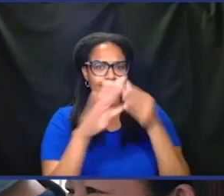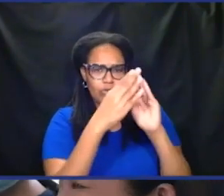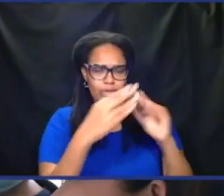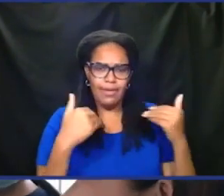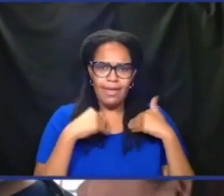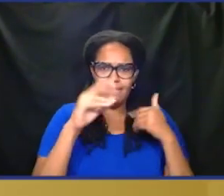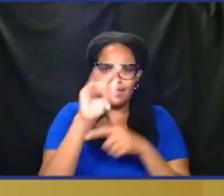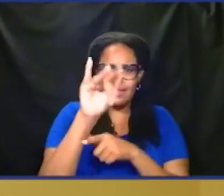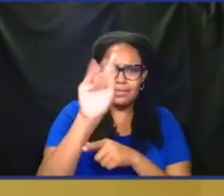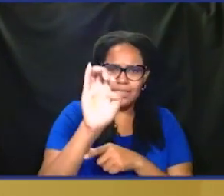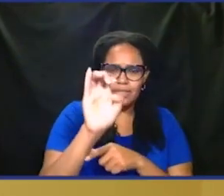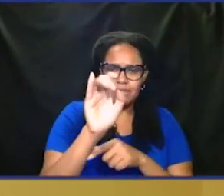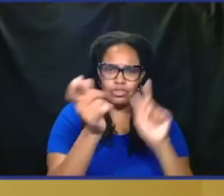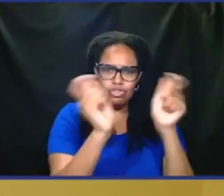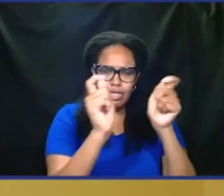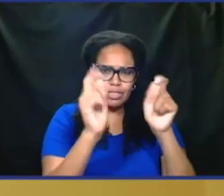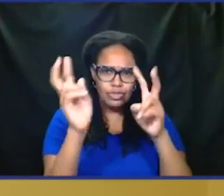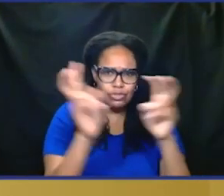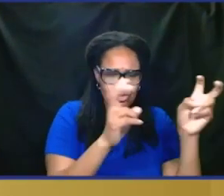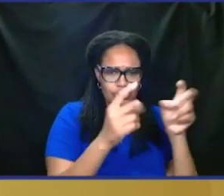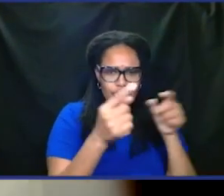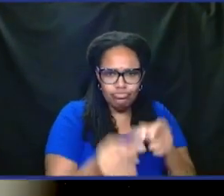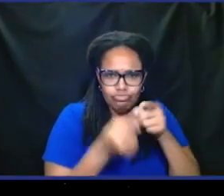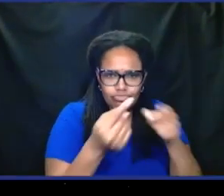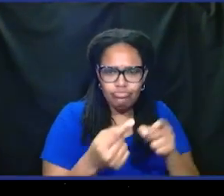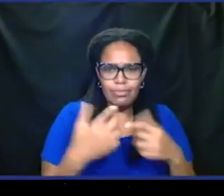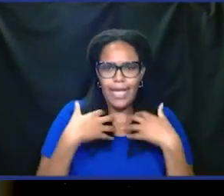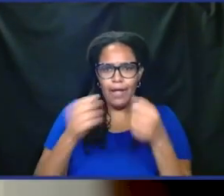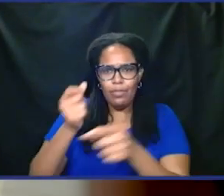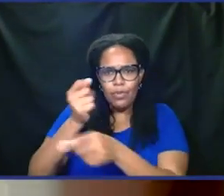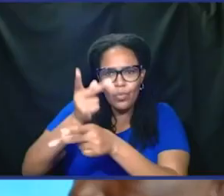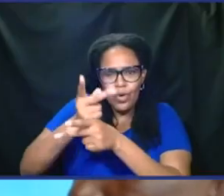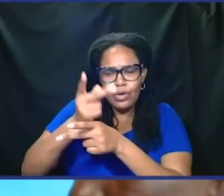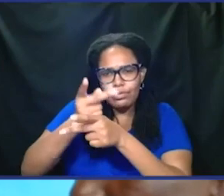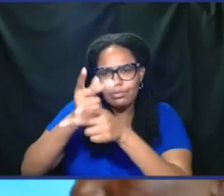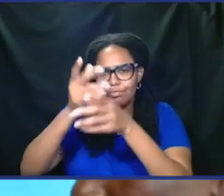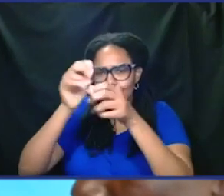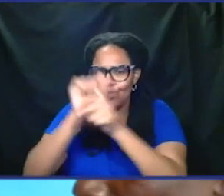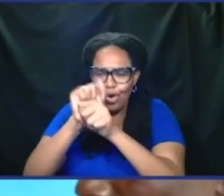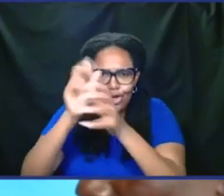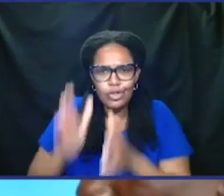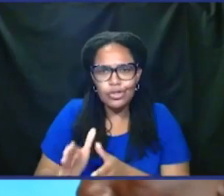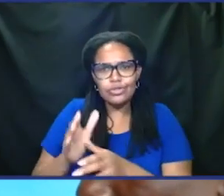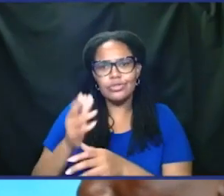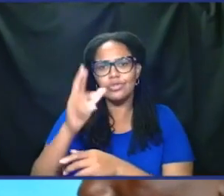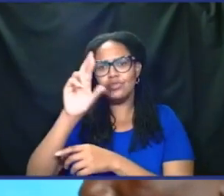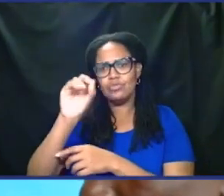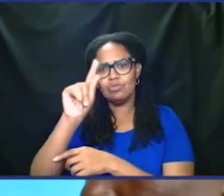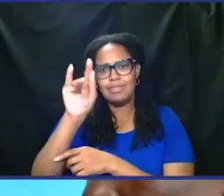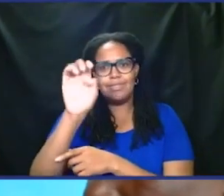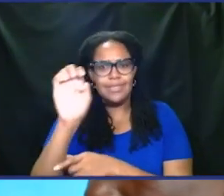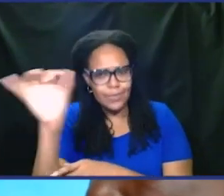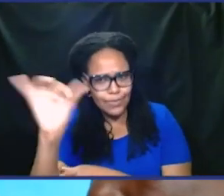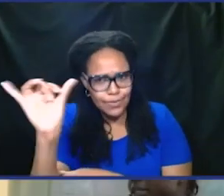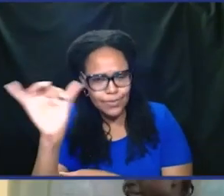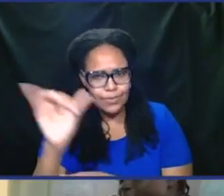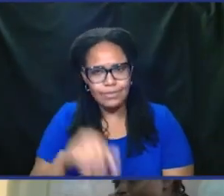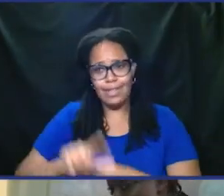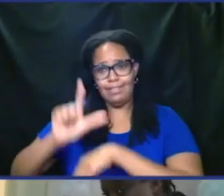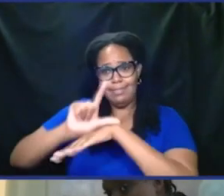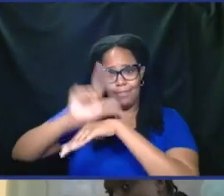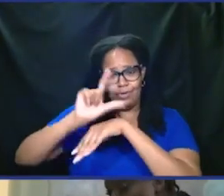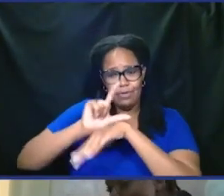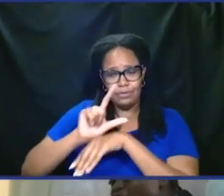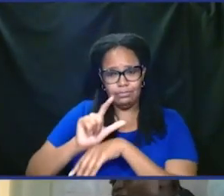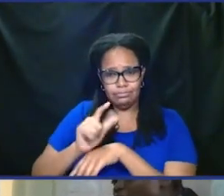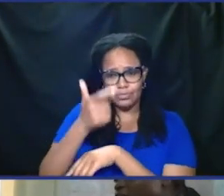from Americares and health workers like Rosalie Ramos Oye. In Liberia, we heard how a health clinic